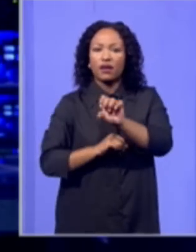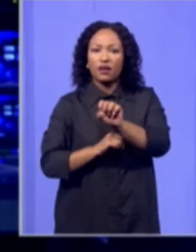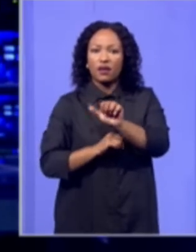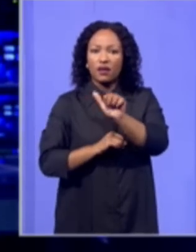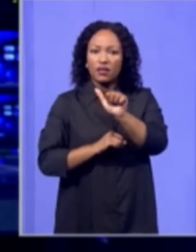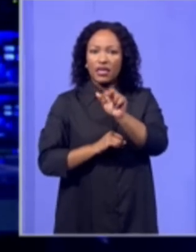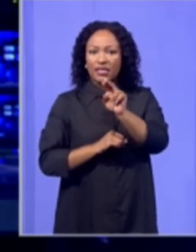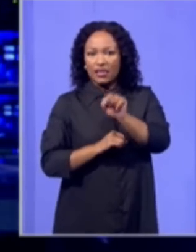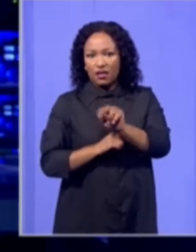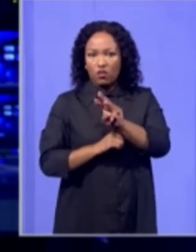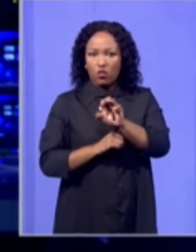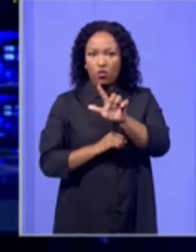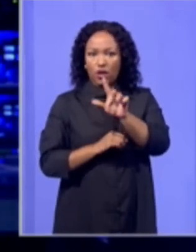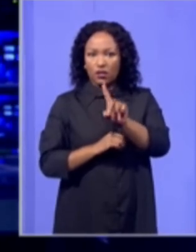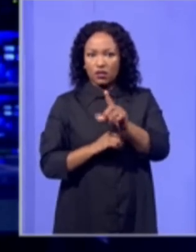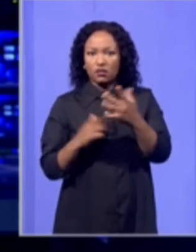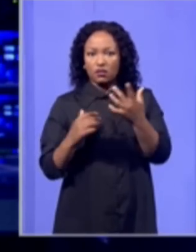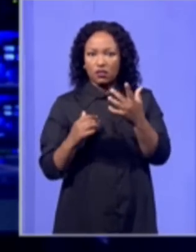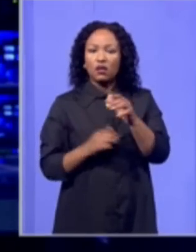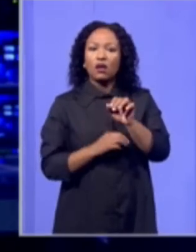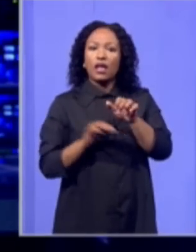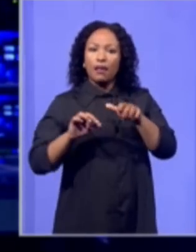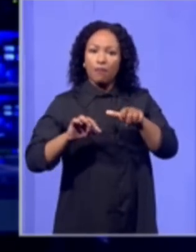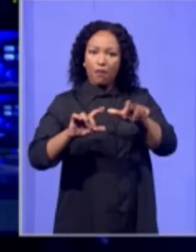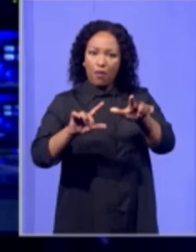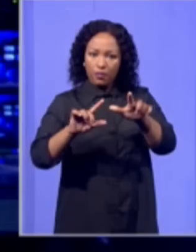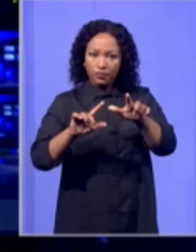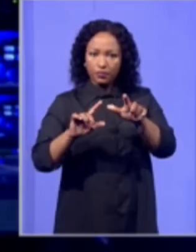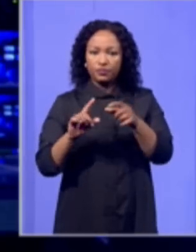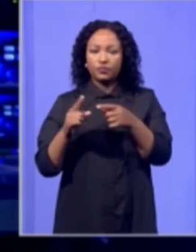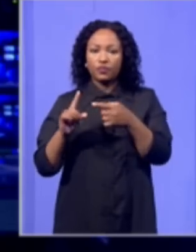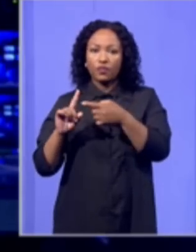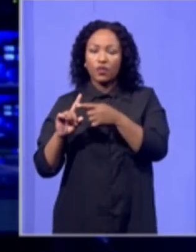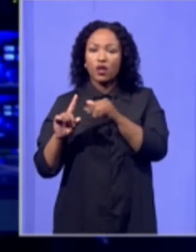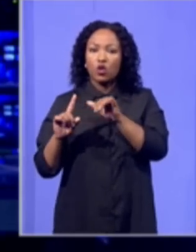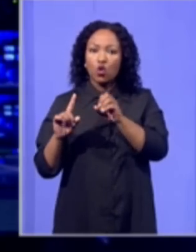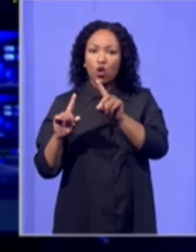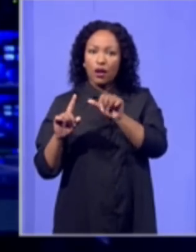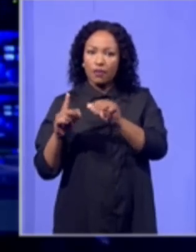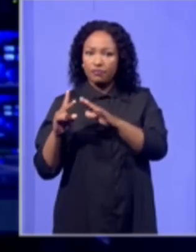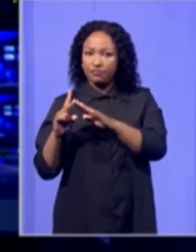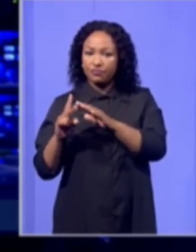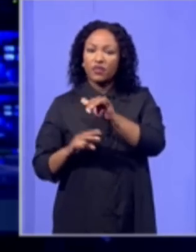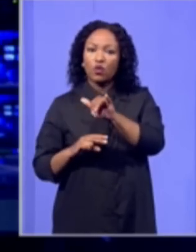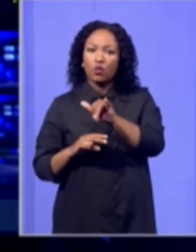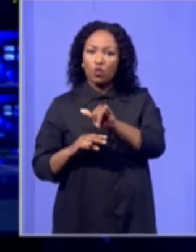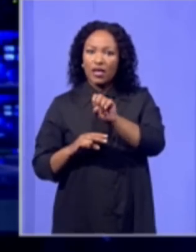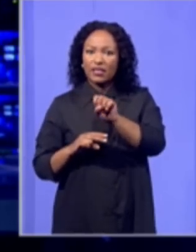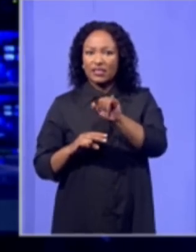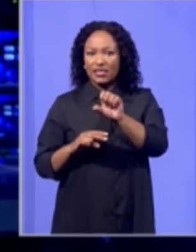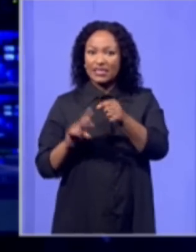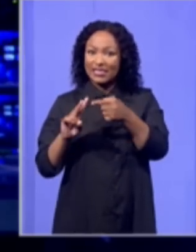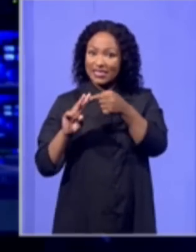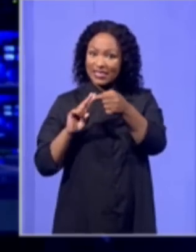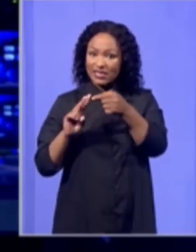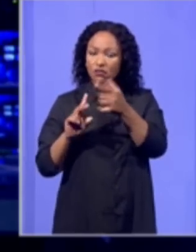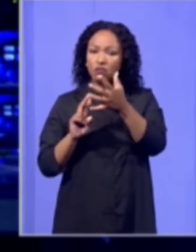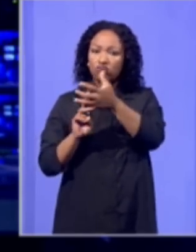Game Reserve kwa Graateloft, Limpopo. Yona le ISIS di ne di a tsewa mo lefelong la tsone